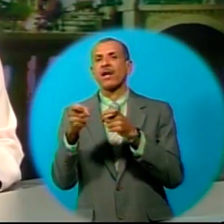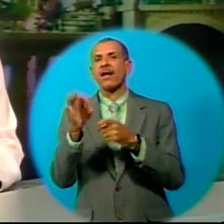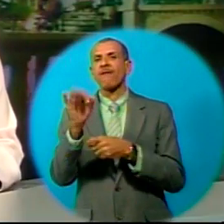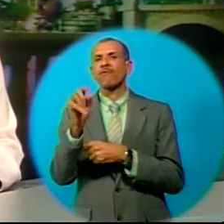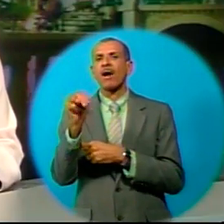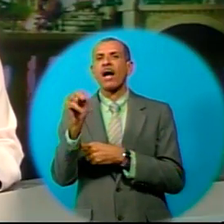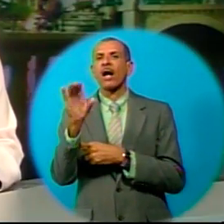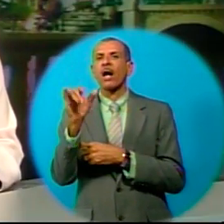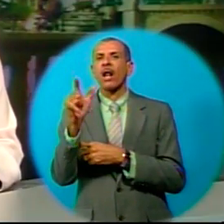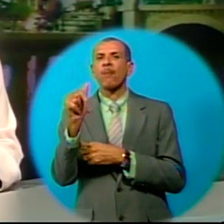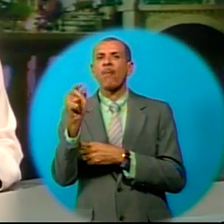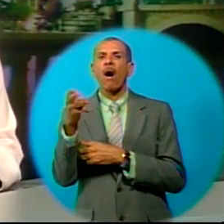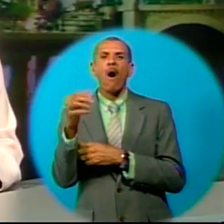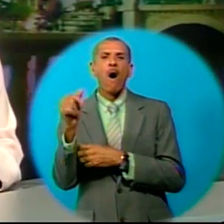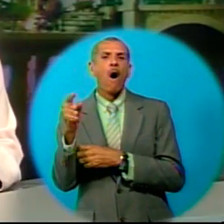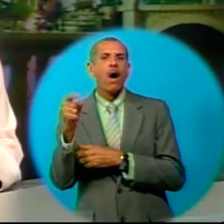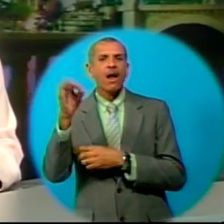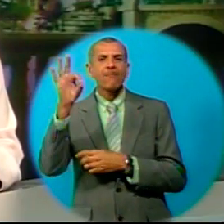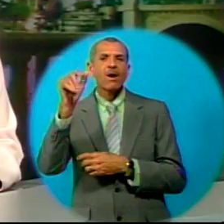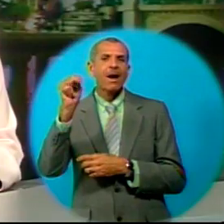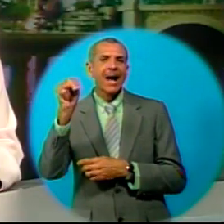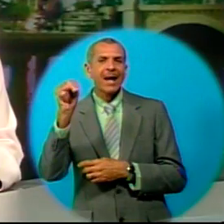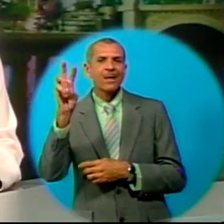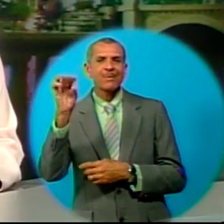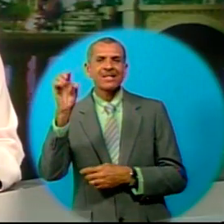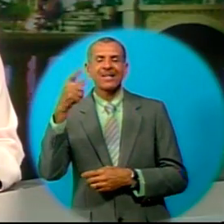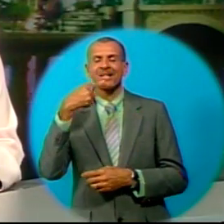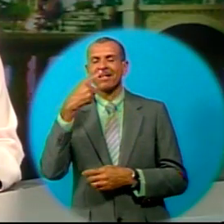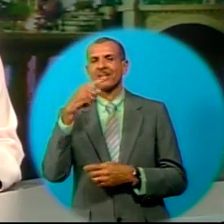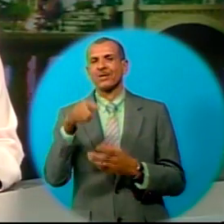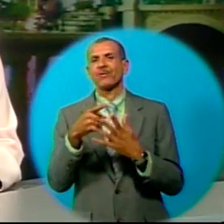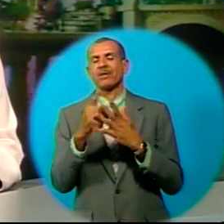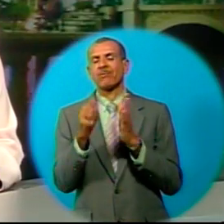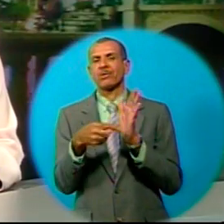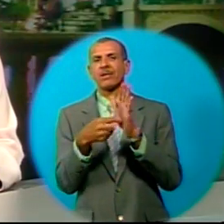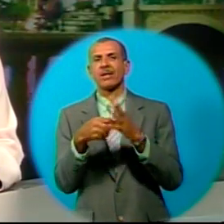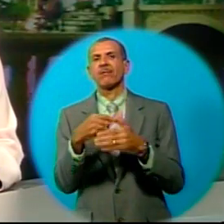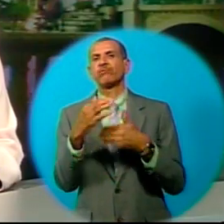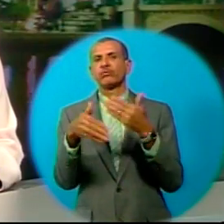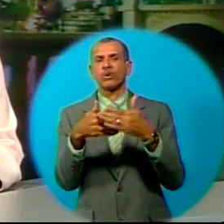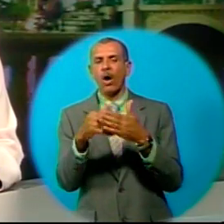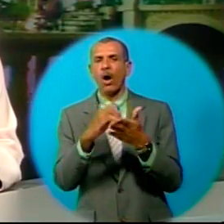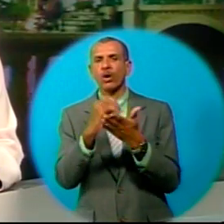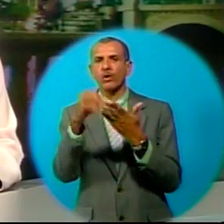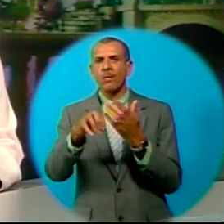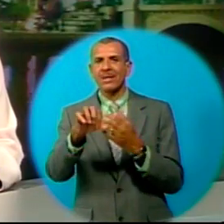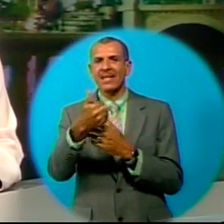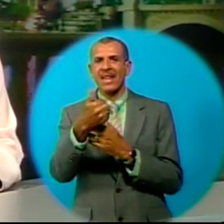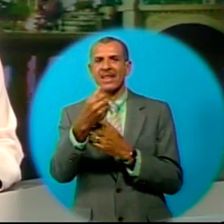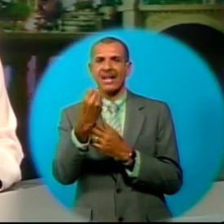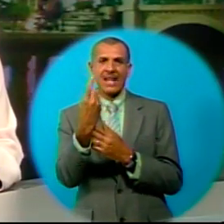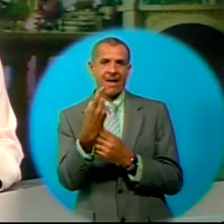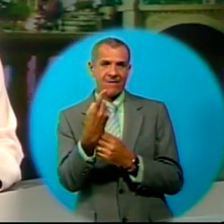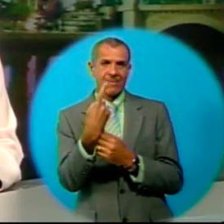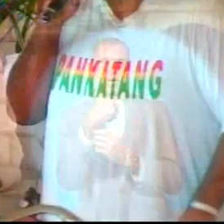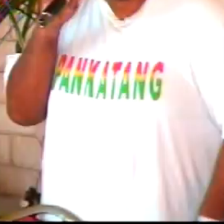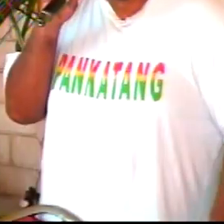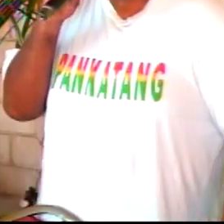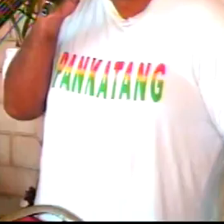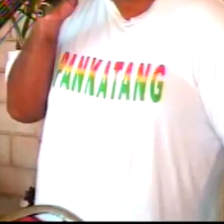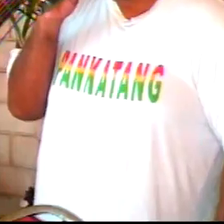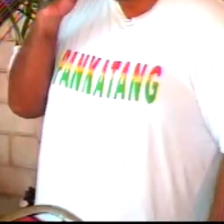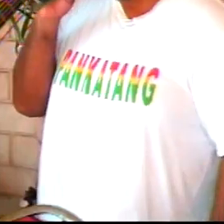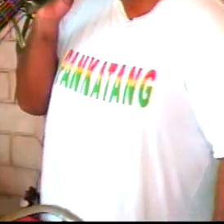Hall, Fran Wickham, during a press conference to launch the event. She says it runs October 10th and 11th and will feature an